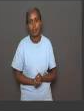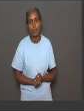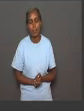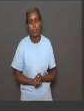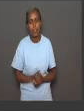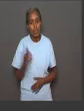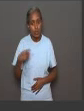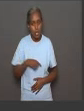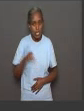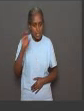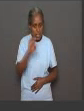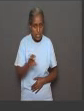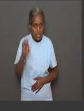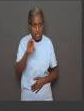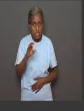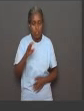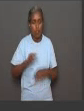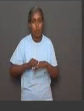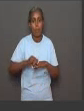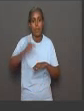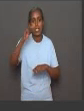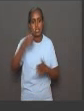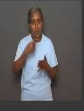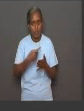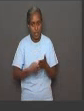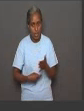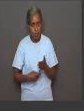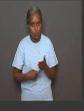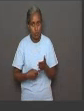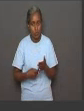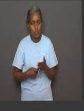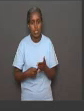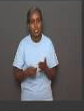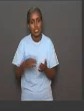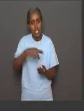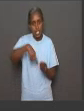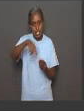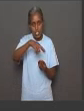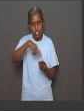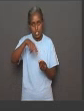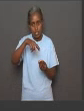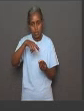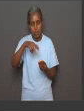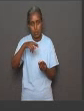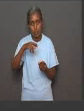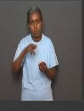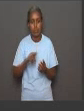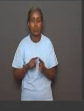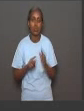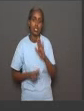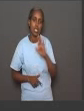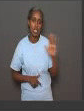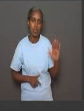Since we are searching for the maximum value, the region will be to